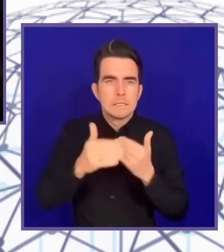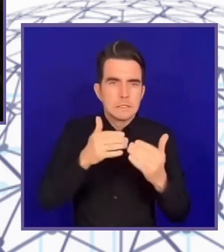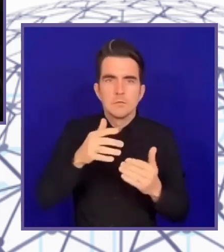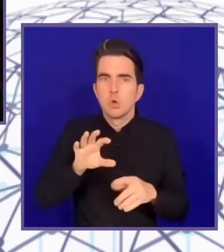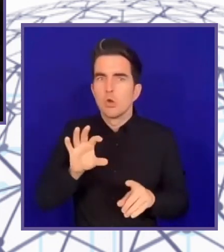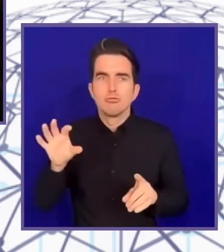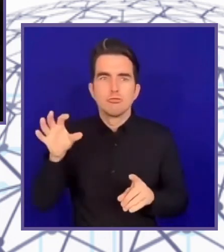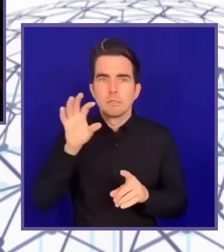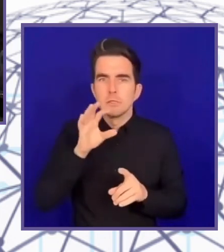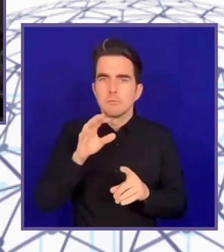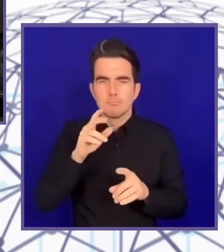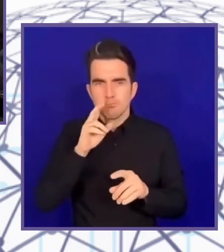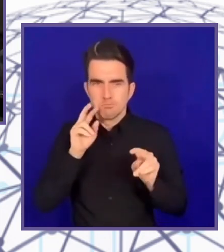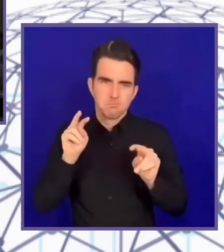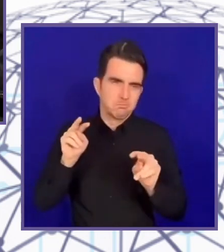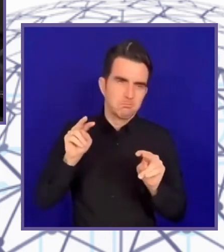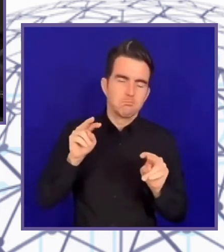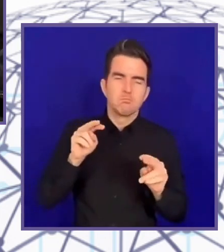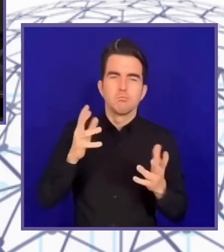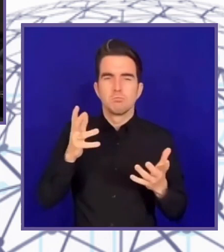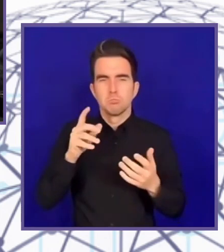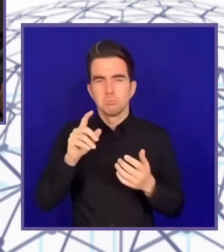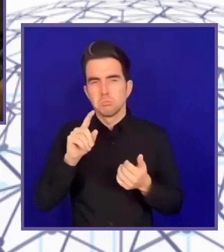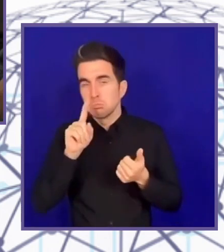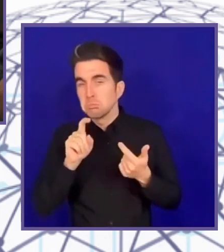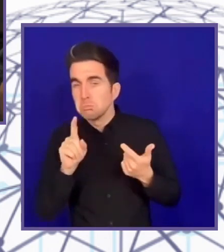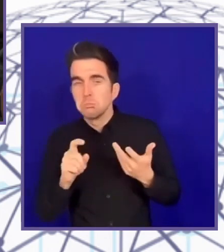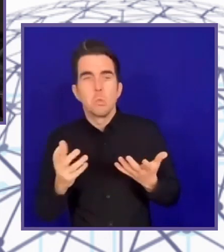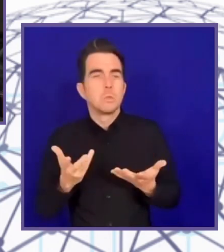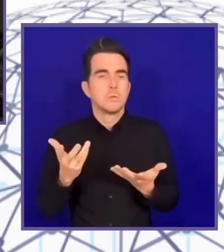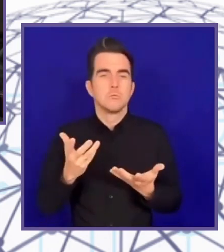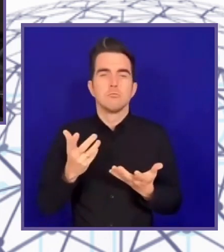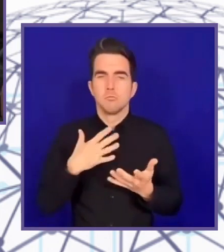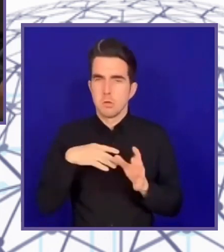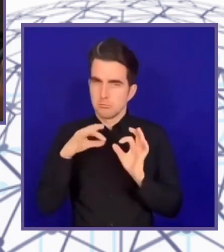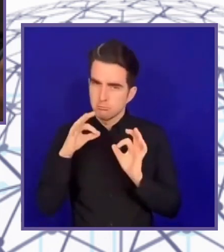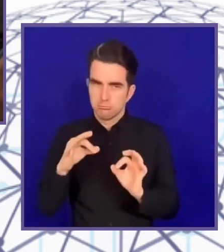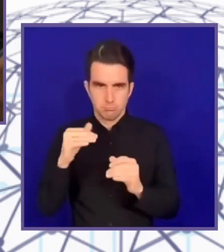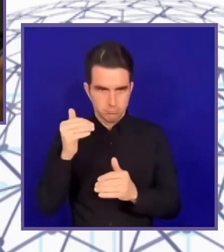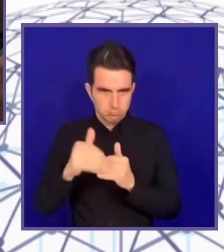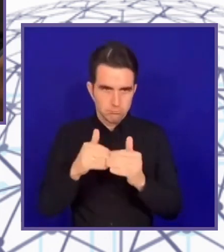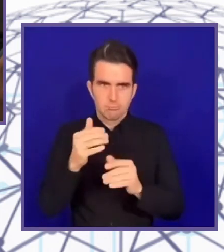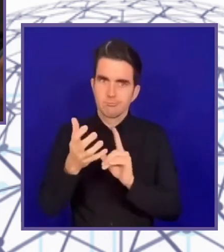microphone, also just a massive thank you. It's been really great today. I know we've got more questions to come, but